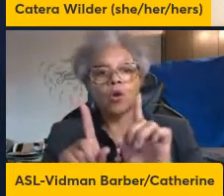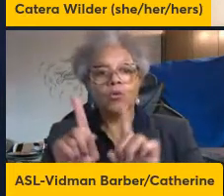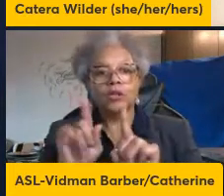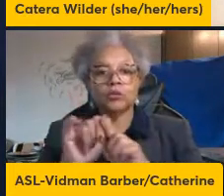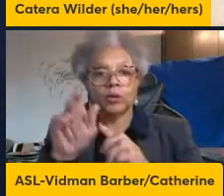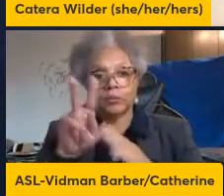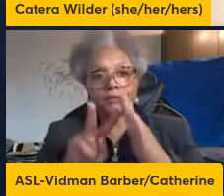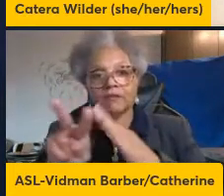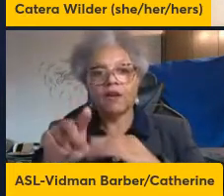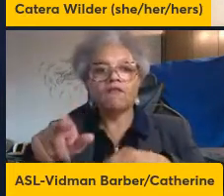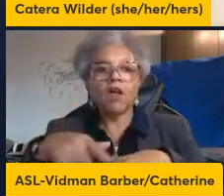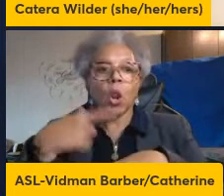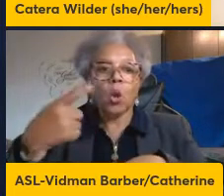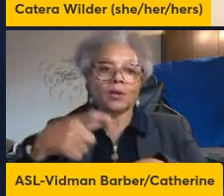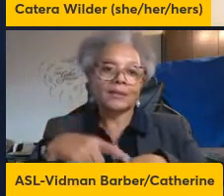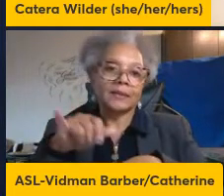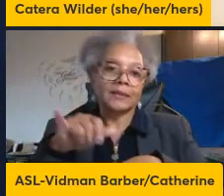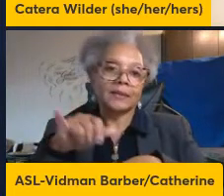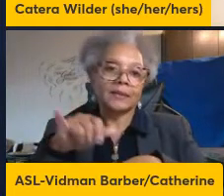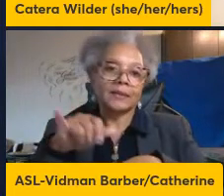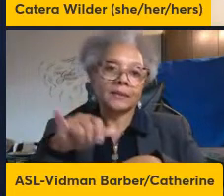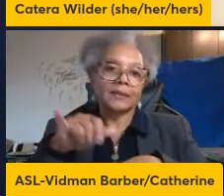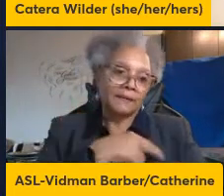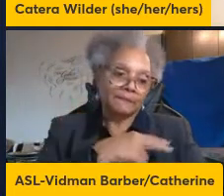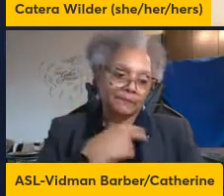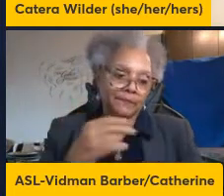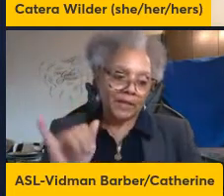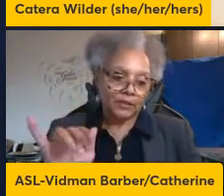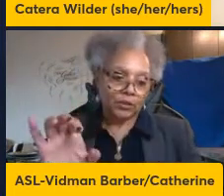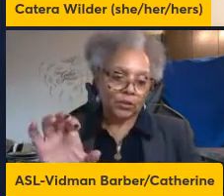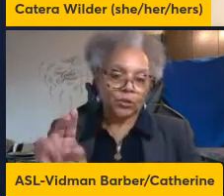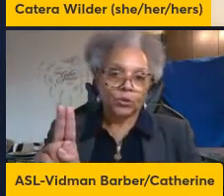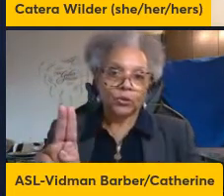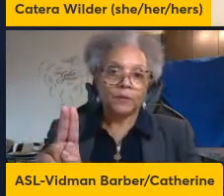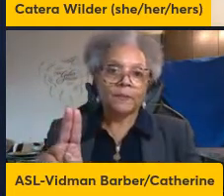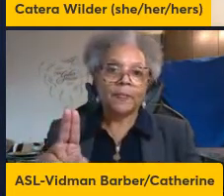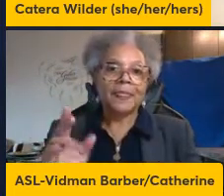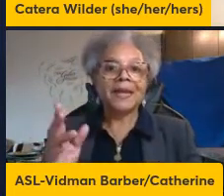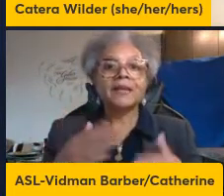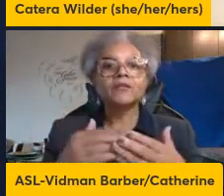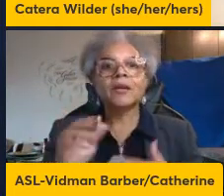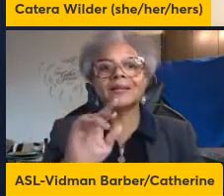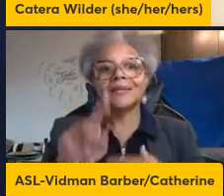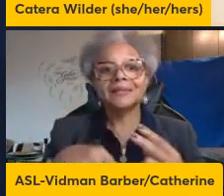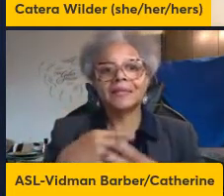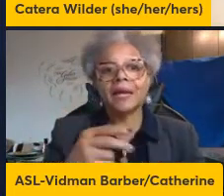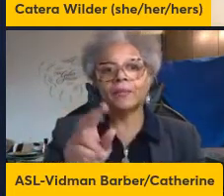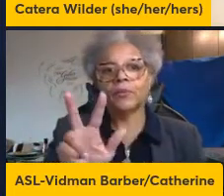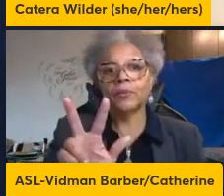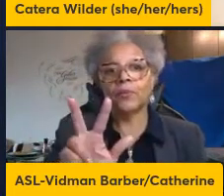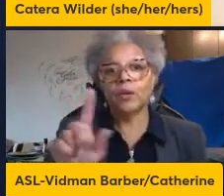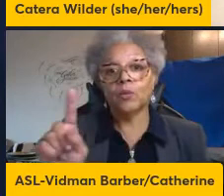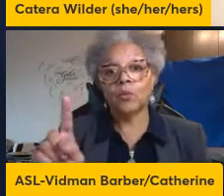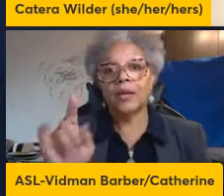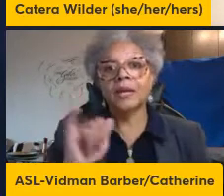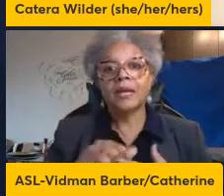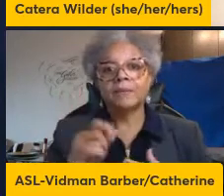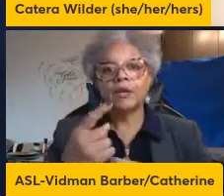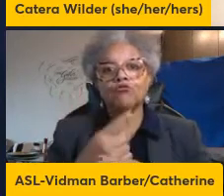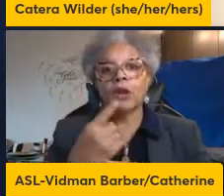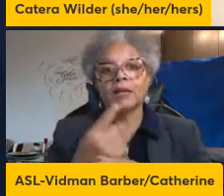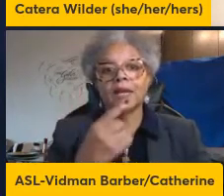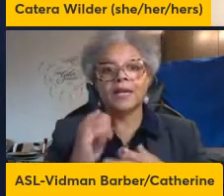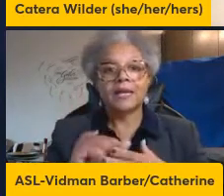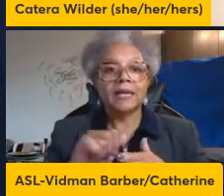longer times, indicating that the type 3 and type 1 interferons could be differentially regulated in